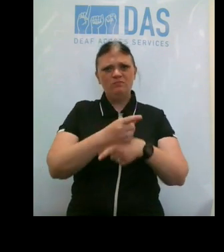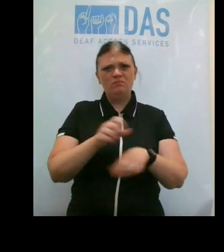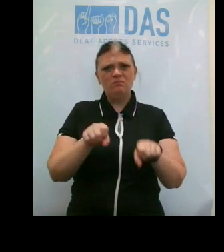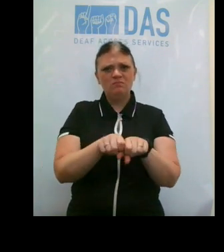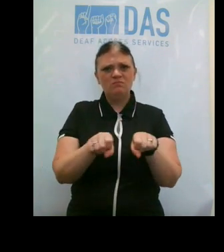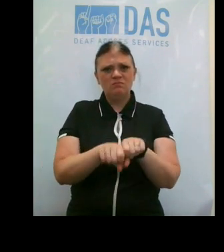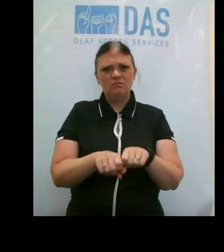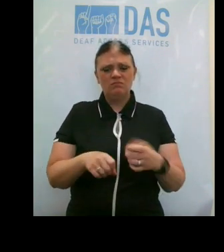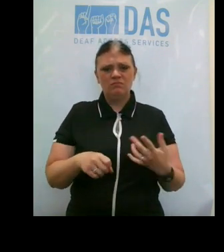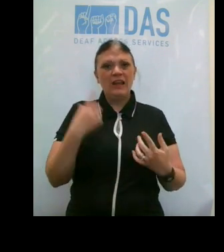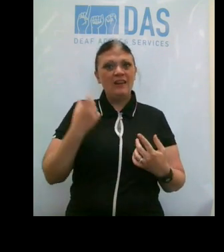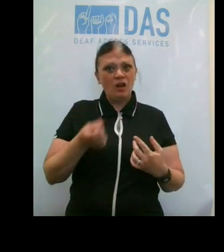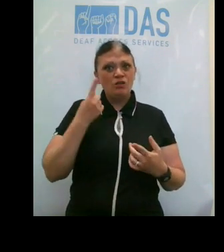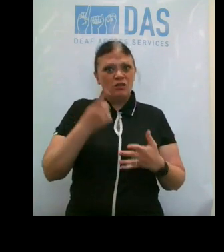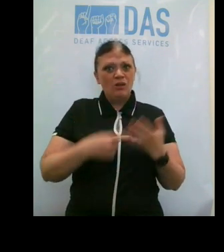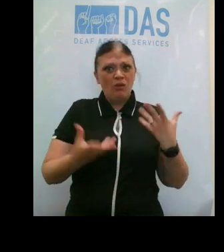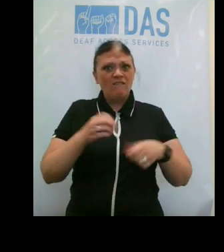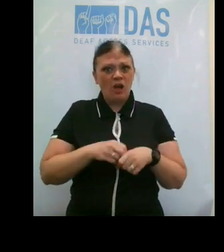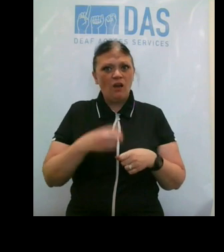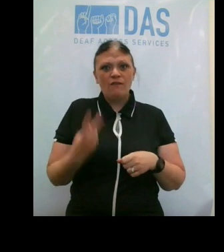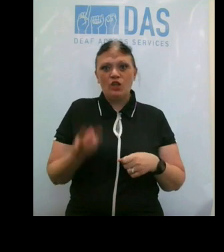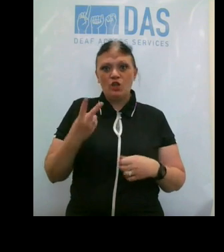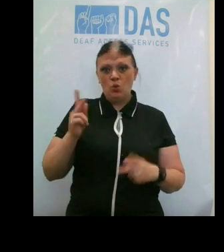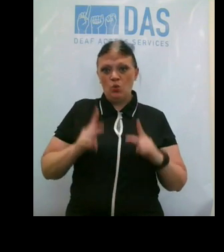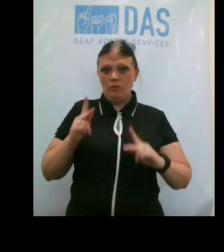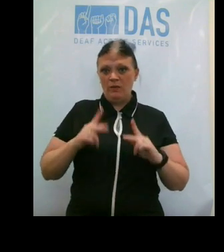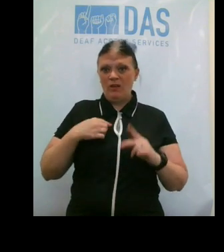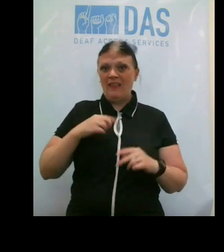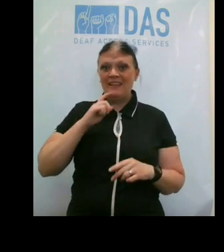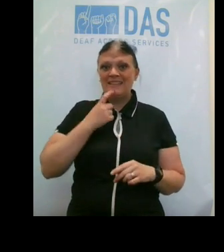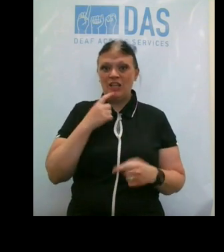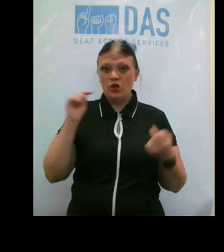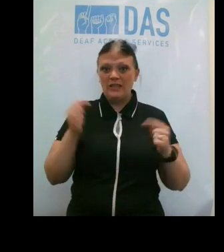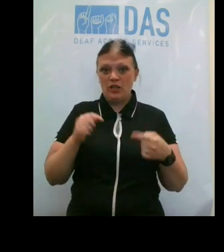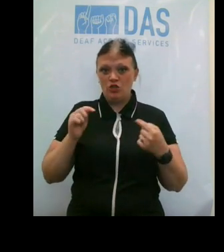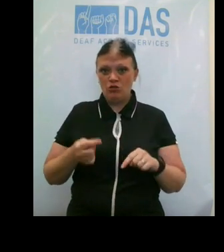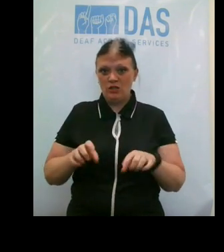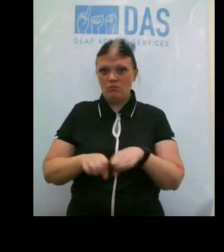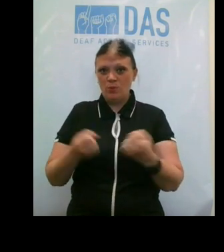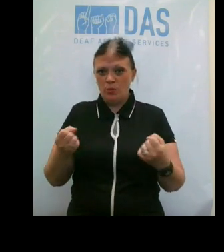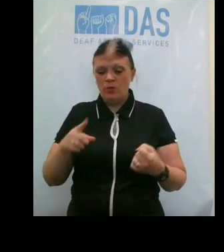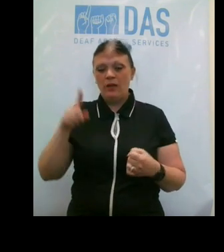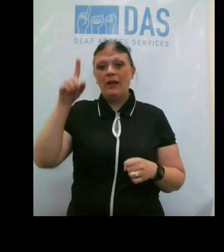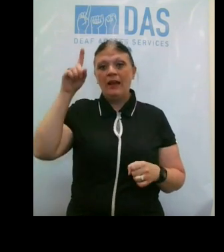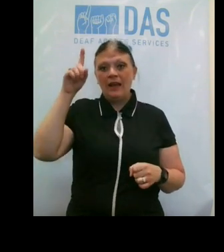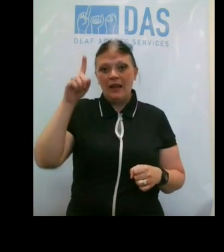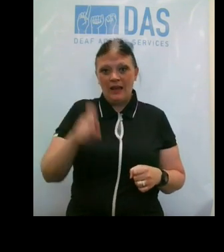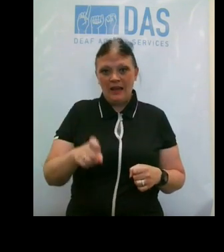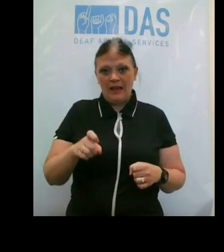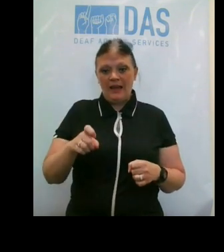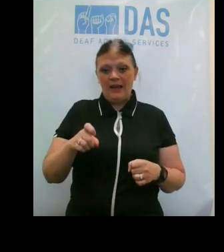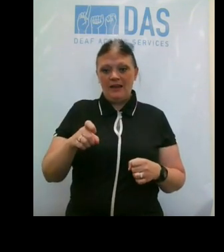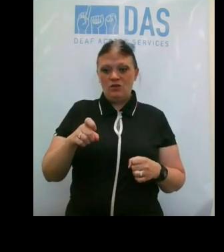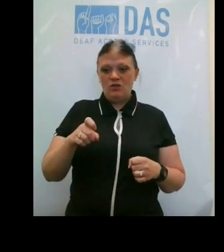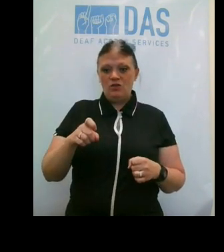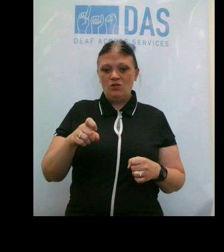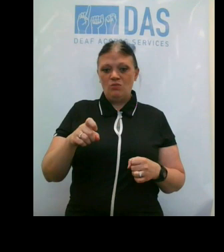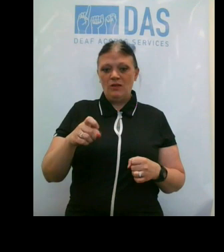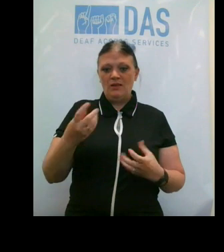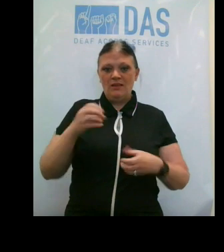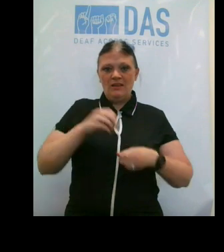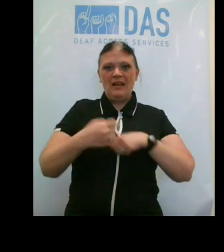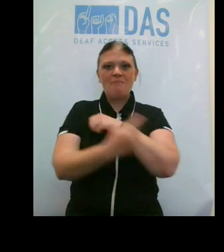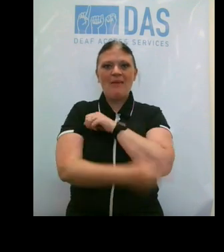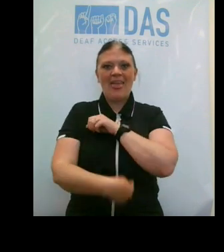getting yourself into, because the 2 individuals who suffered the serious injuries had to be brought out in baskets up the side of the